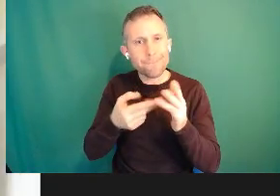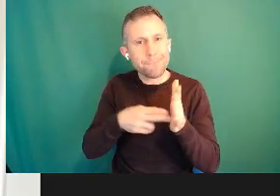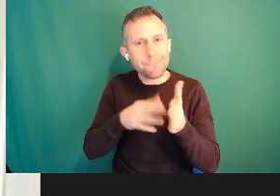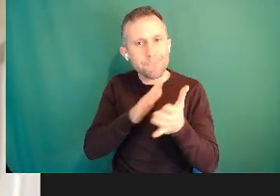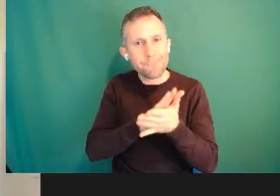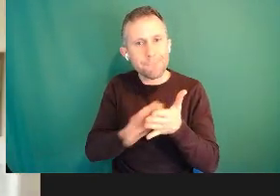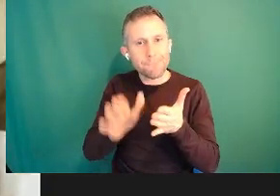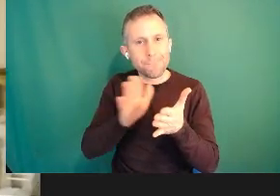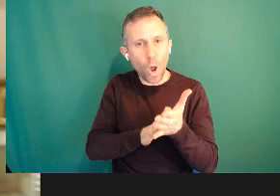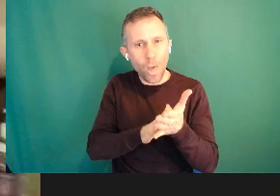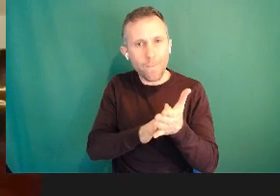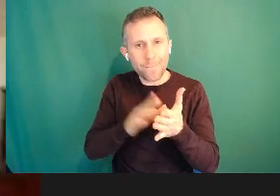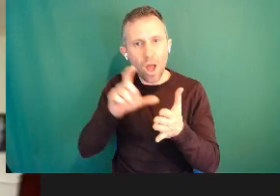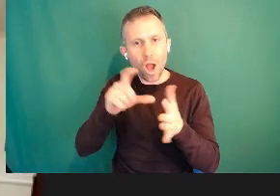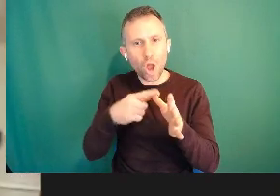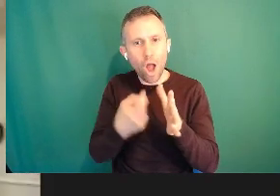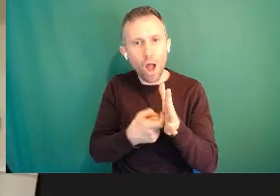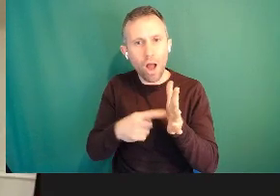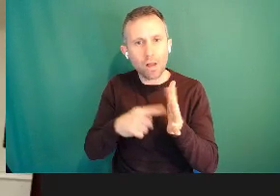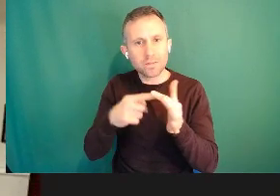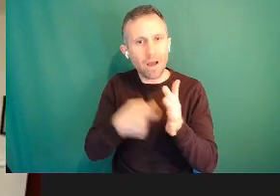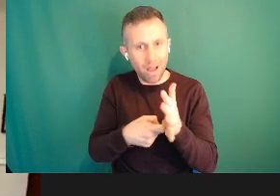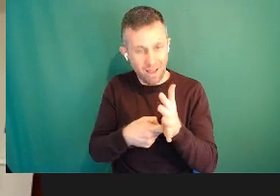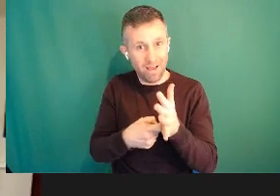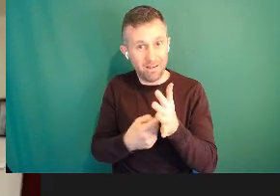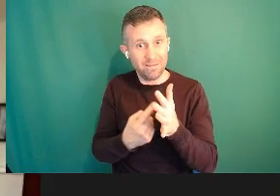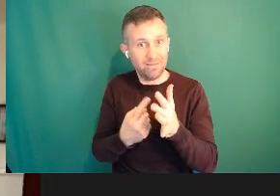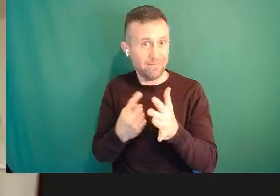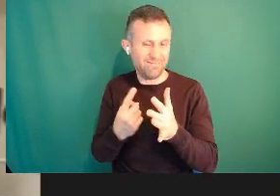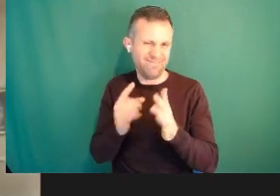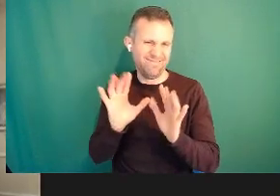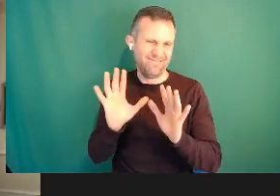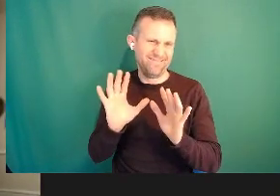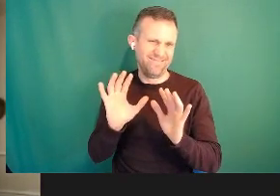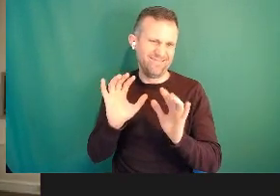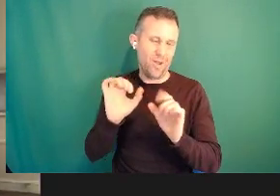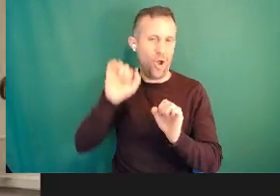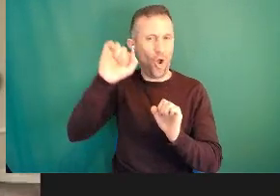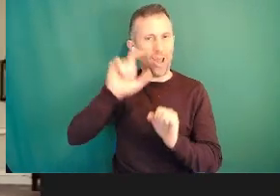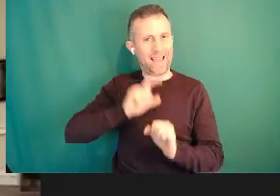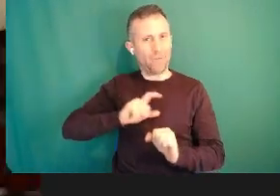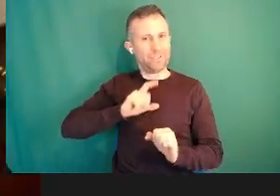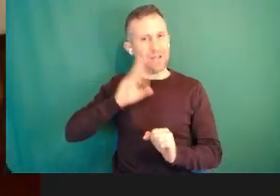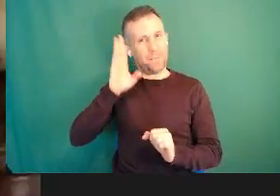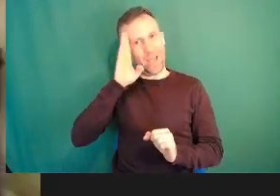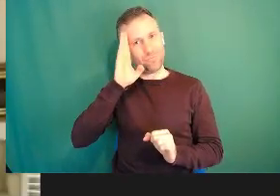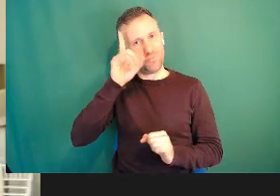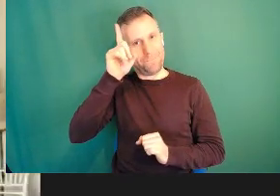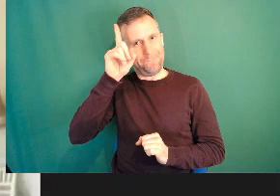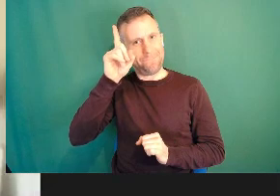studio. The drawing room also features, and one of the bedrooms, which is Enola's bedroom.